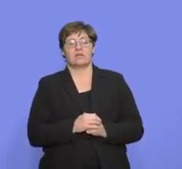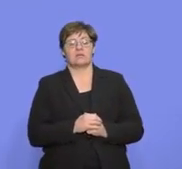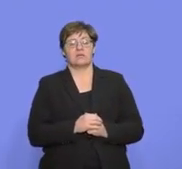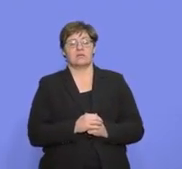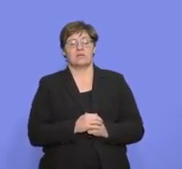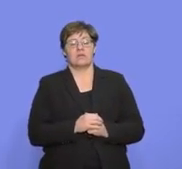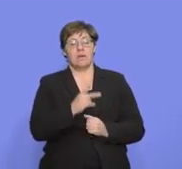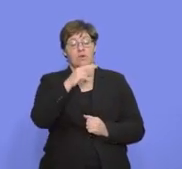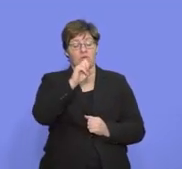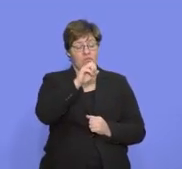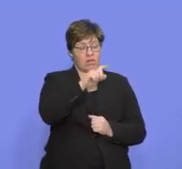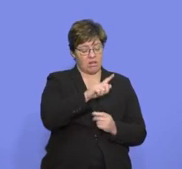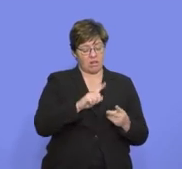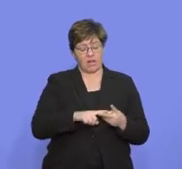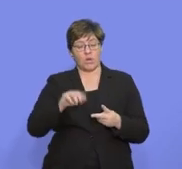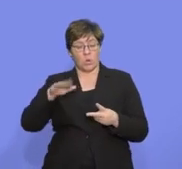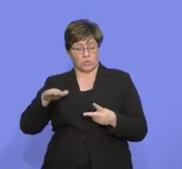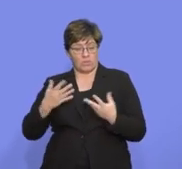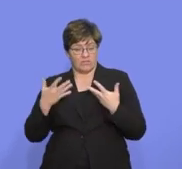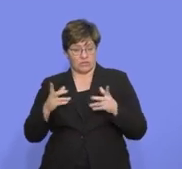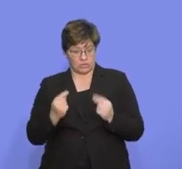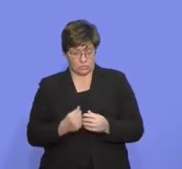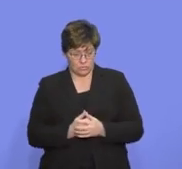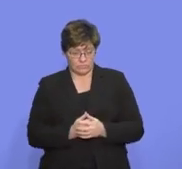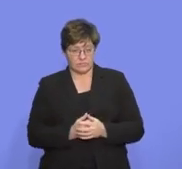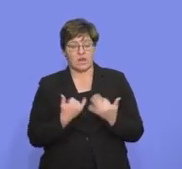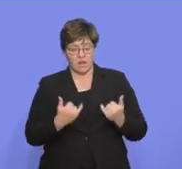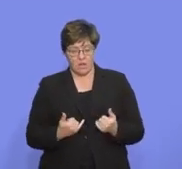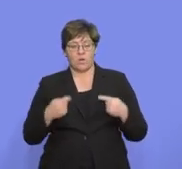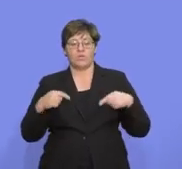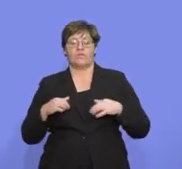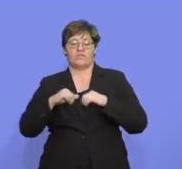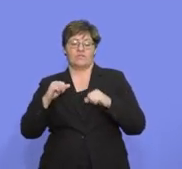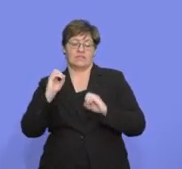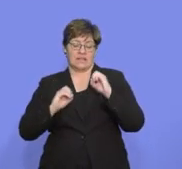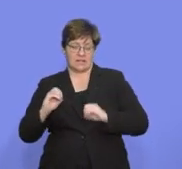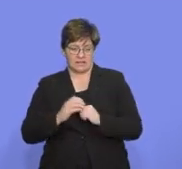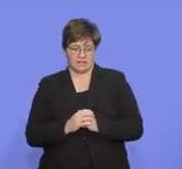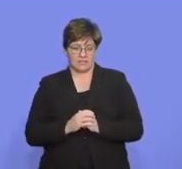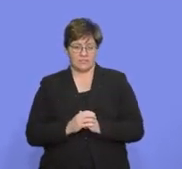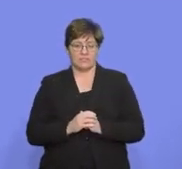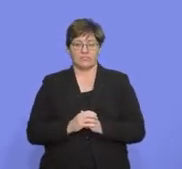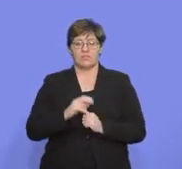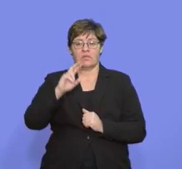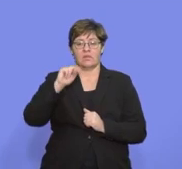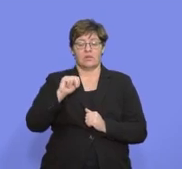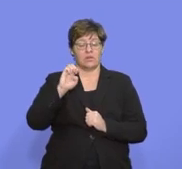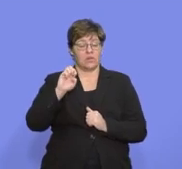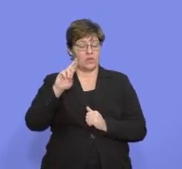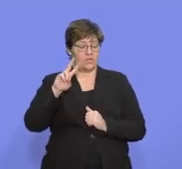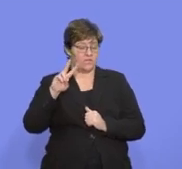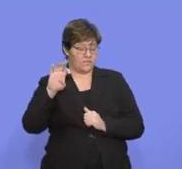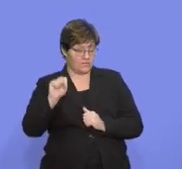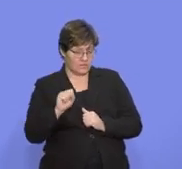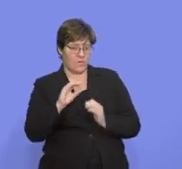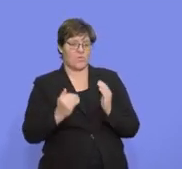peripheral and the autonomic nervous system. Now we are moving to the nerve cells. Right, nerves. That is a